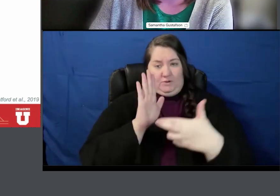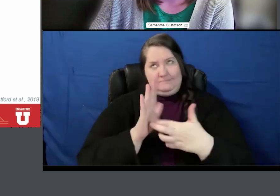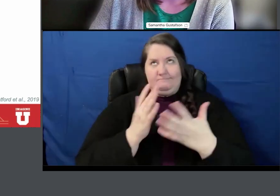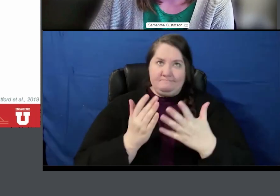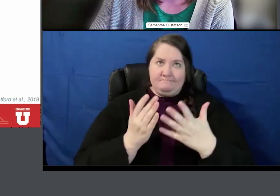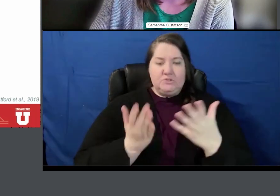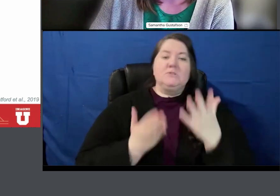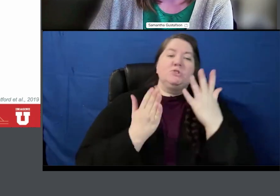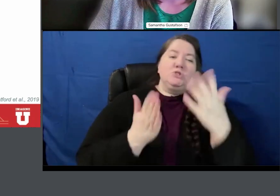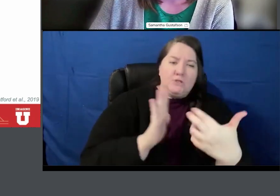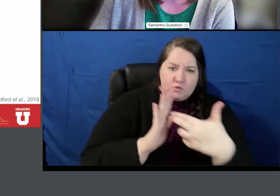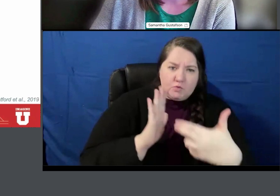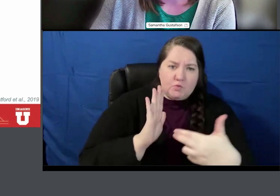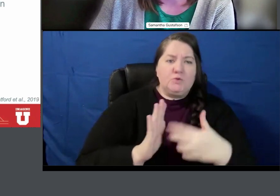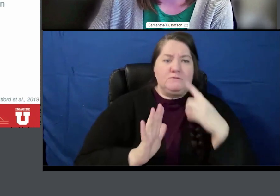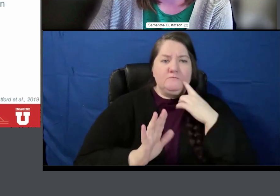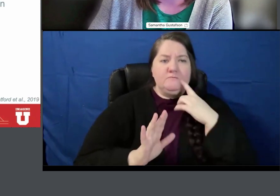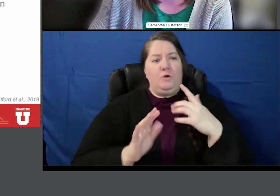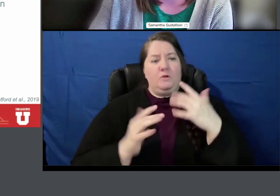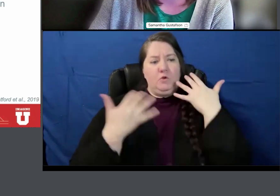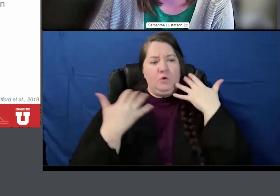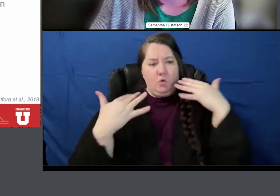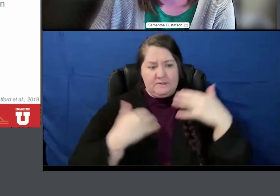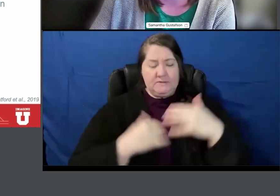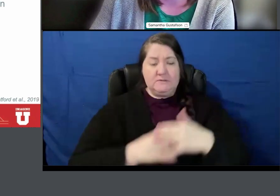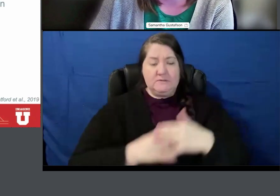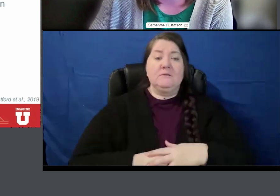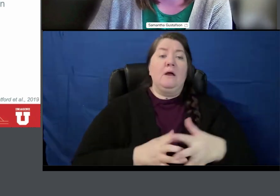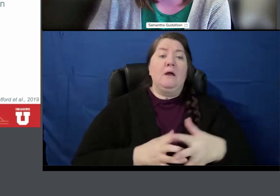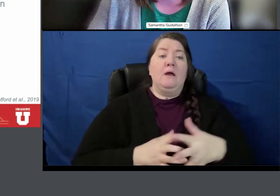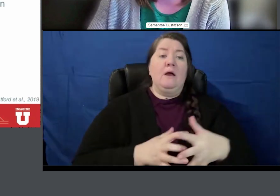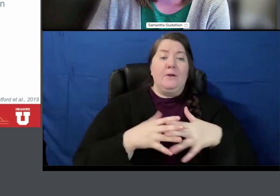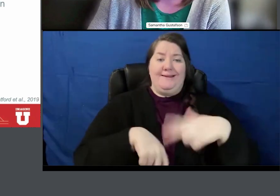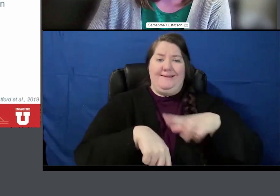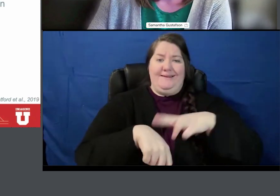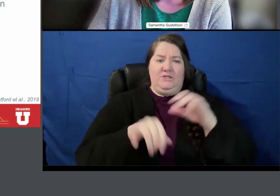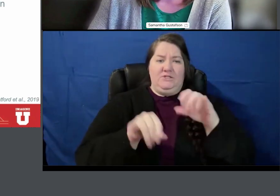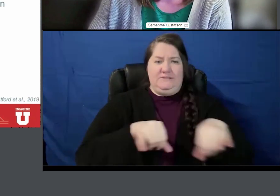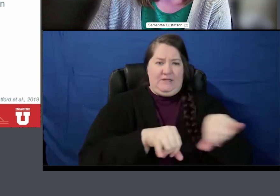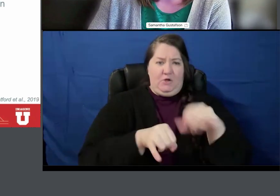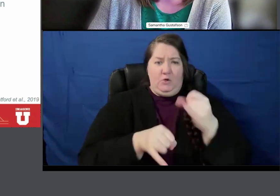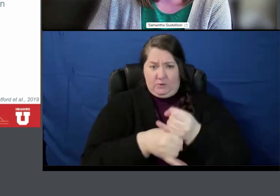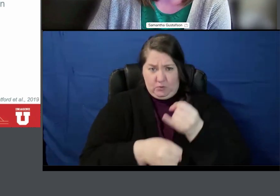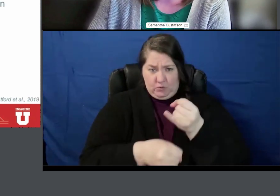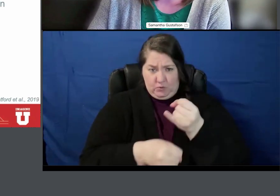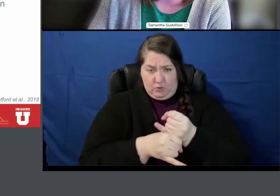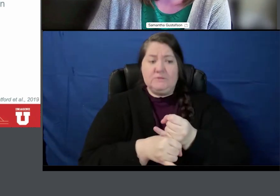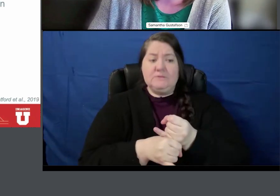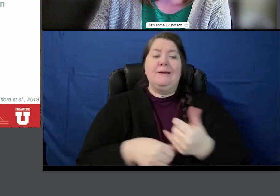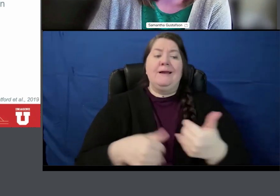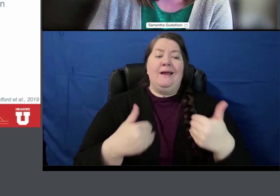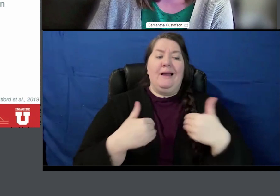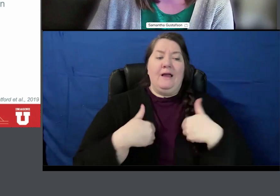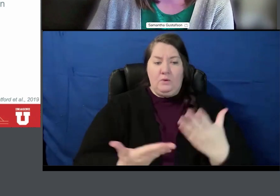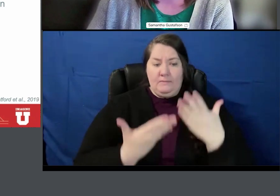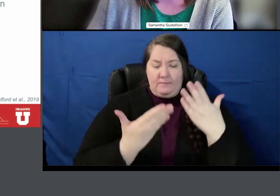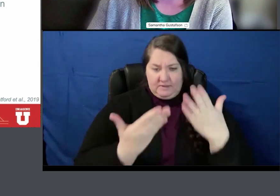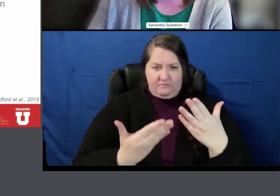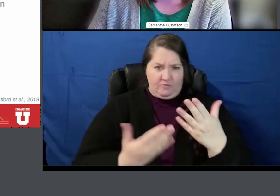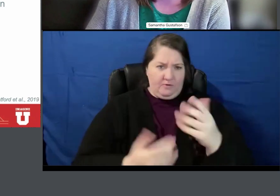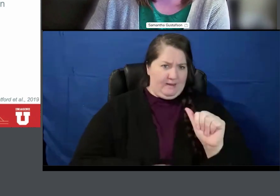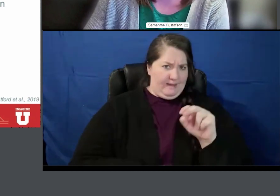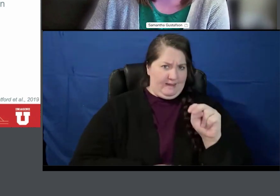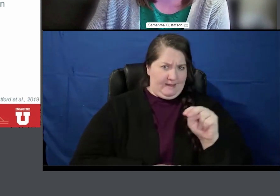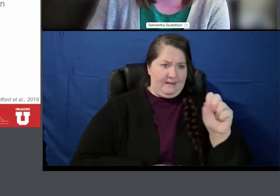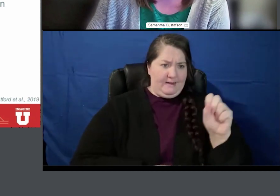noise environment. So the American National Standards Institute has a recommendation that unoccupied